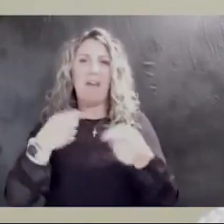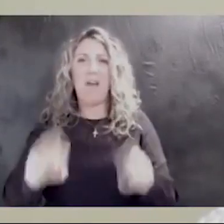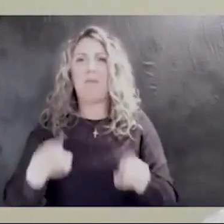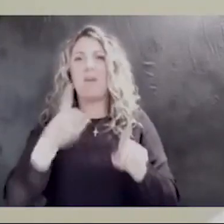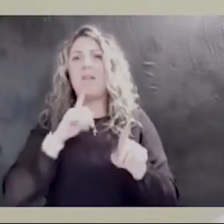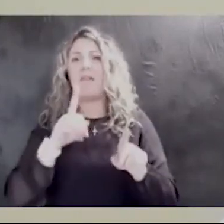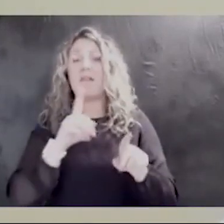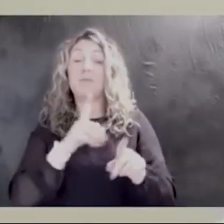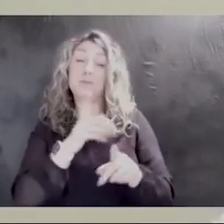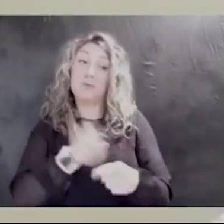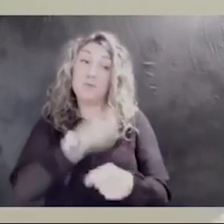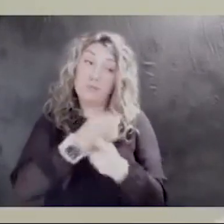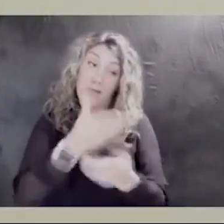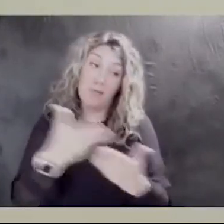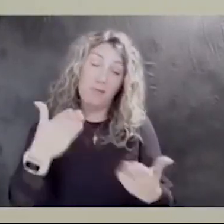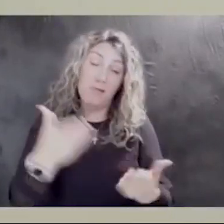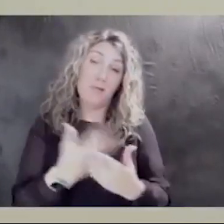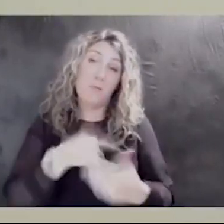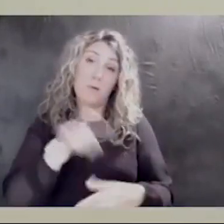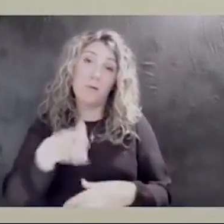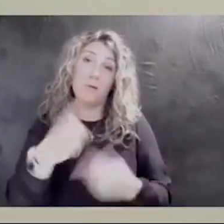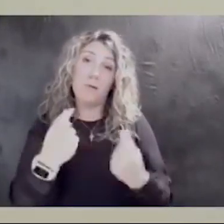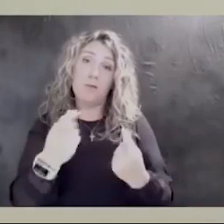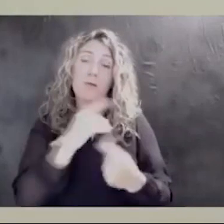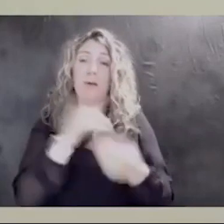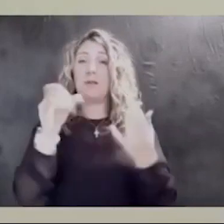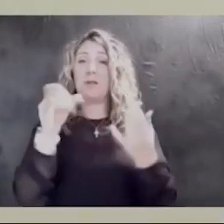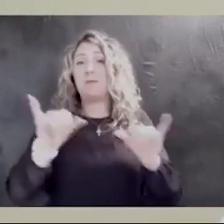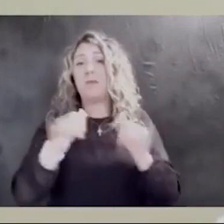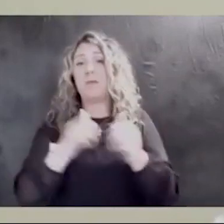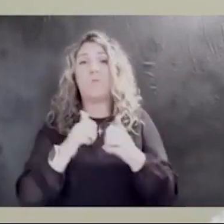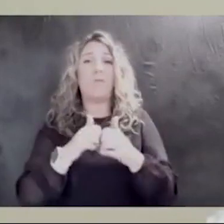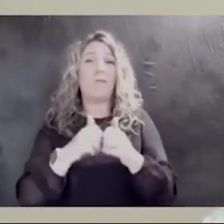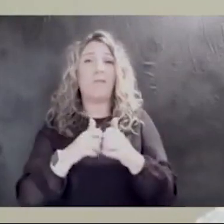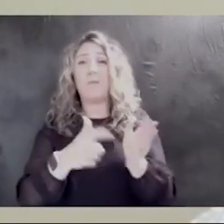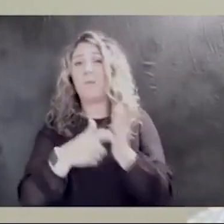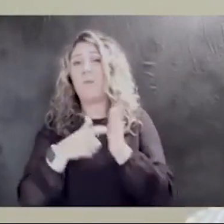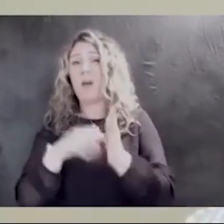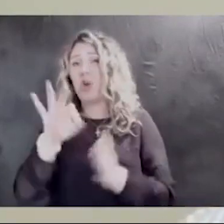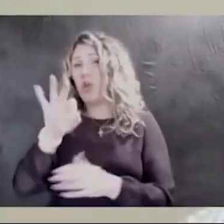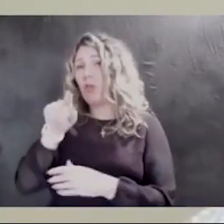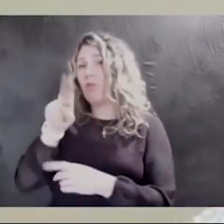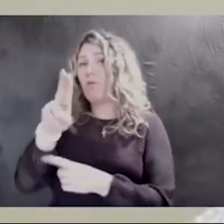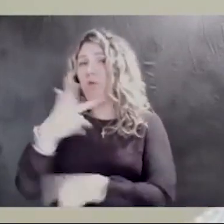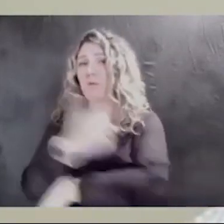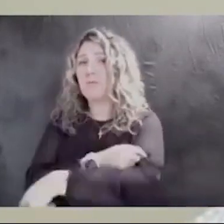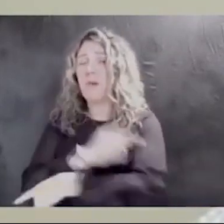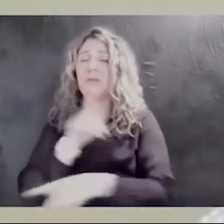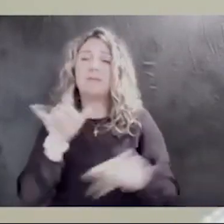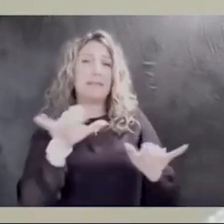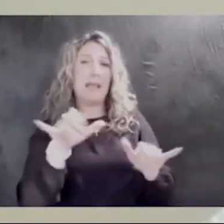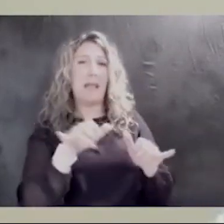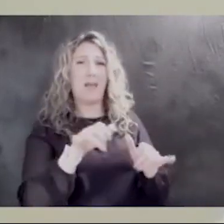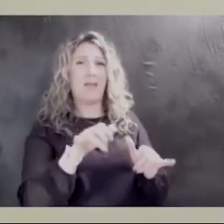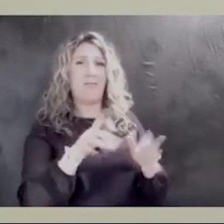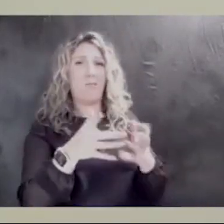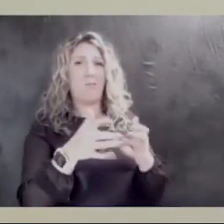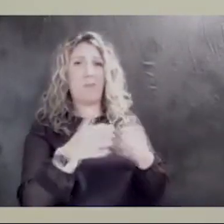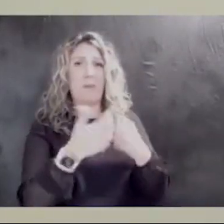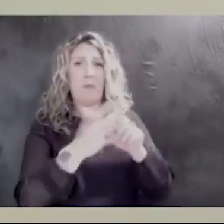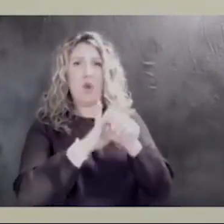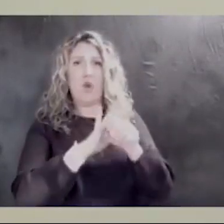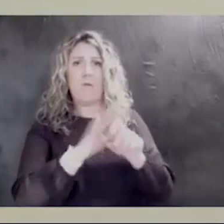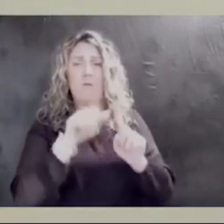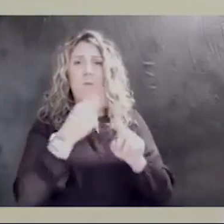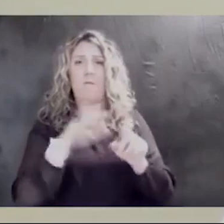thing to do. We do the same thing. We mandate that with the flu. I think there's no reason that we should not mandate it with COVID once it's